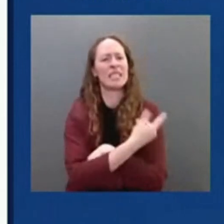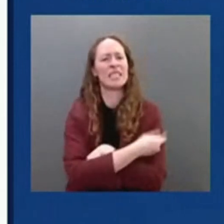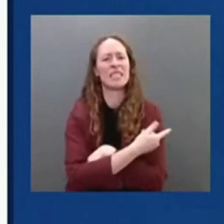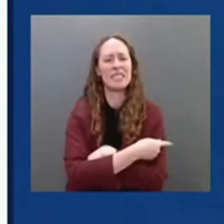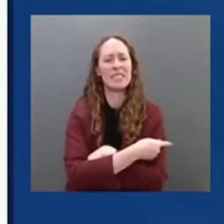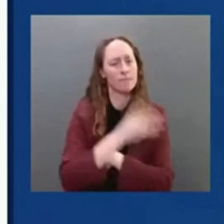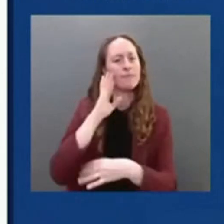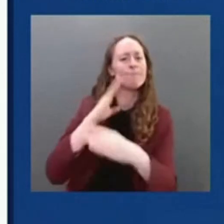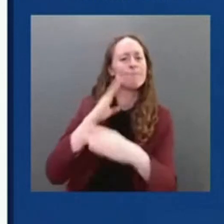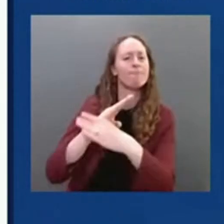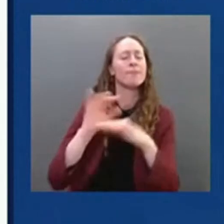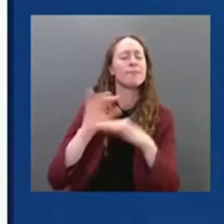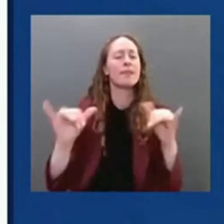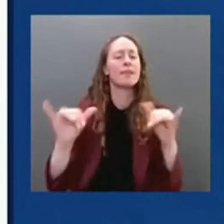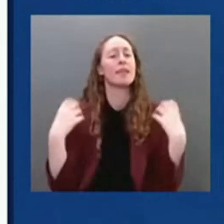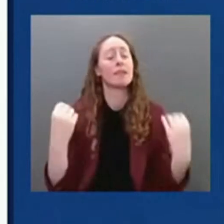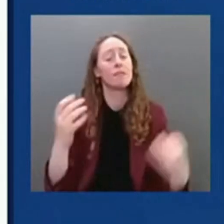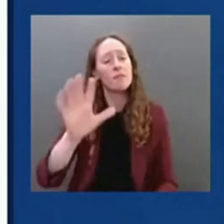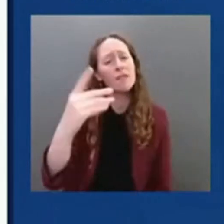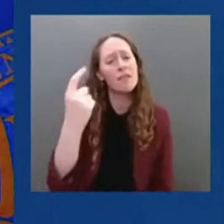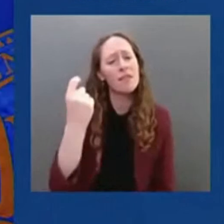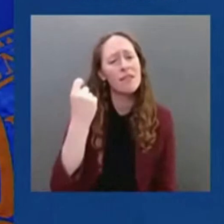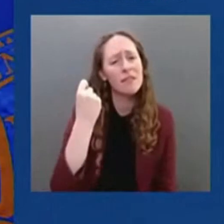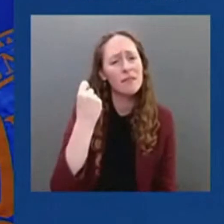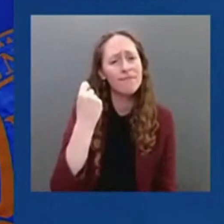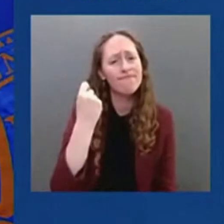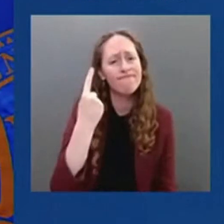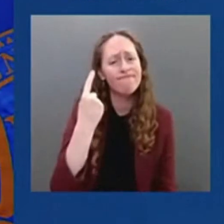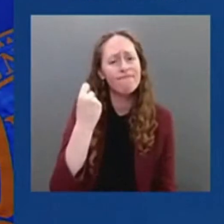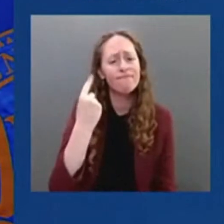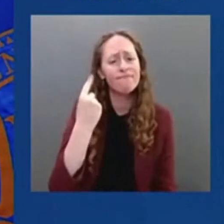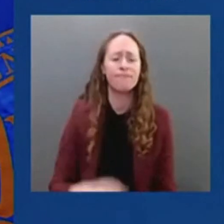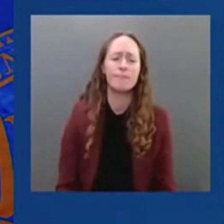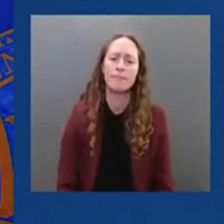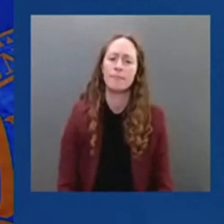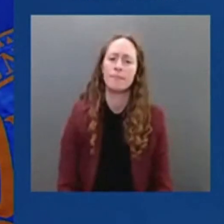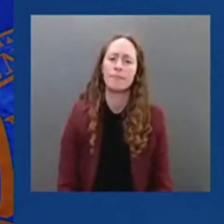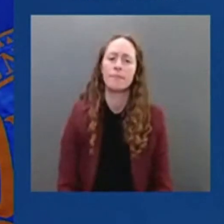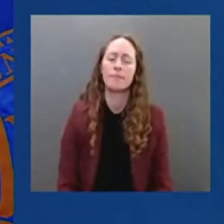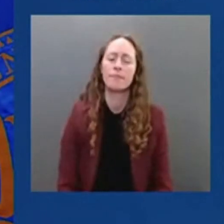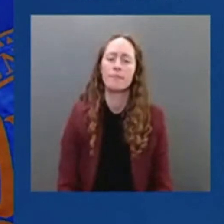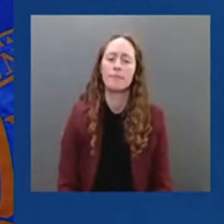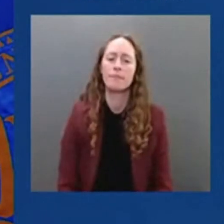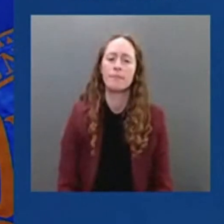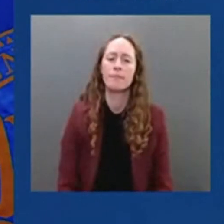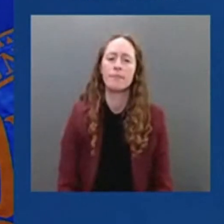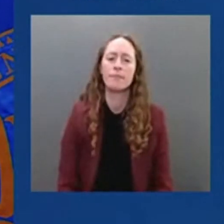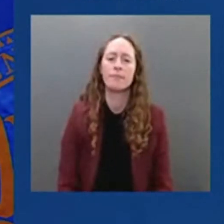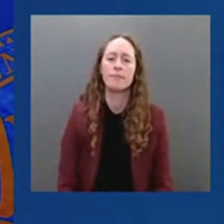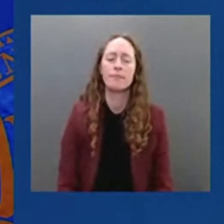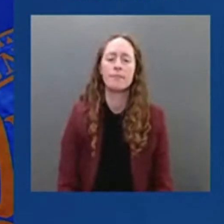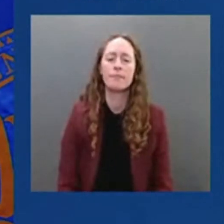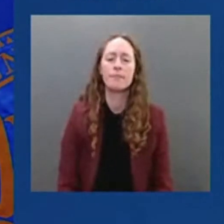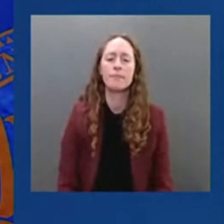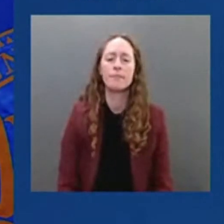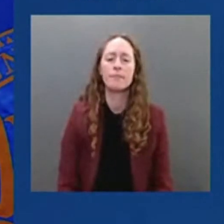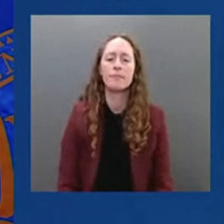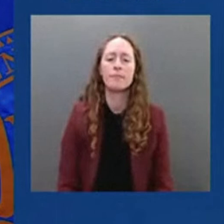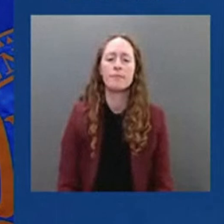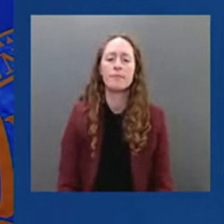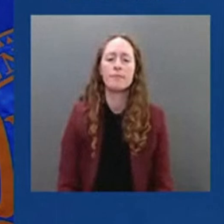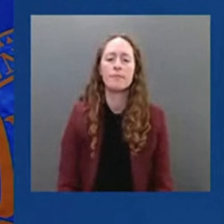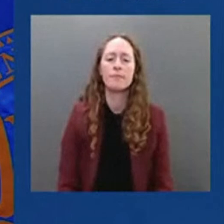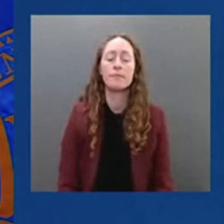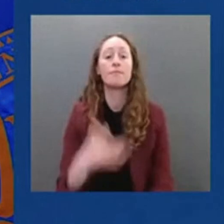all recommend, immunity wanes, so it is critical to stay up to date